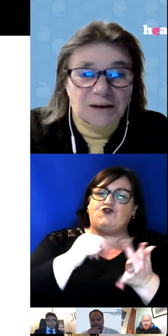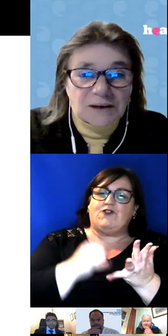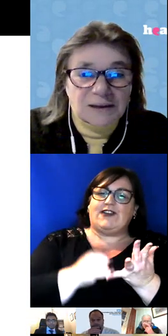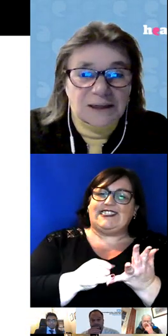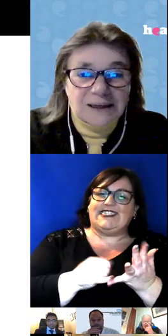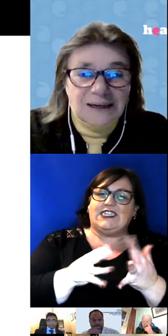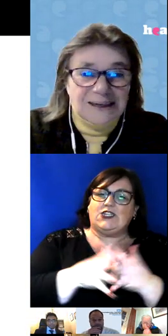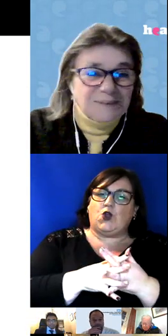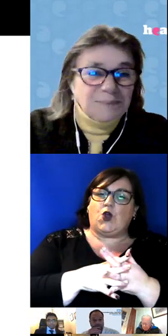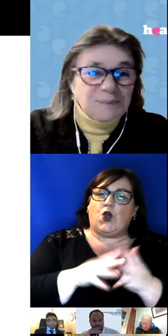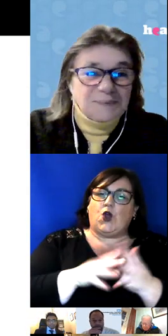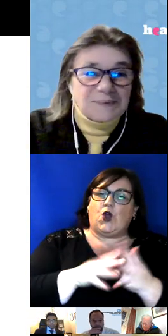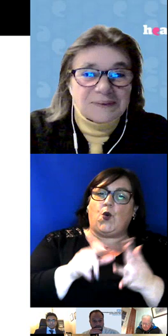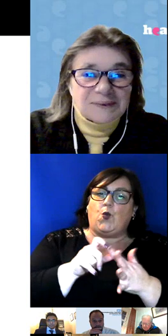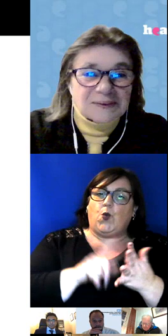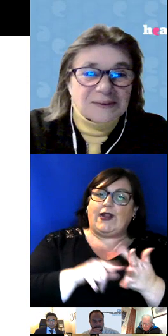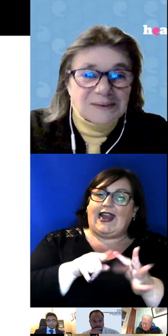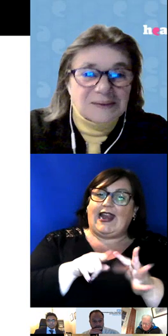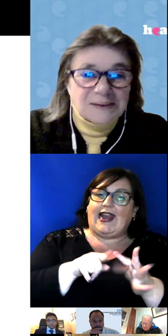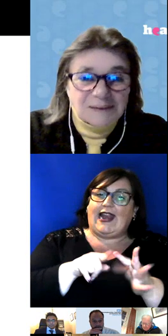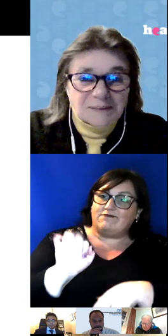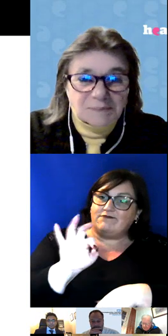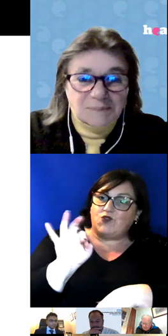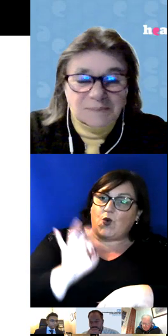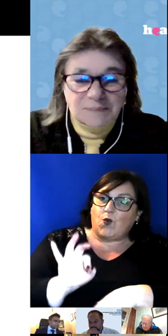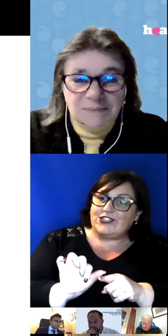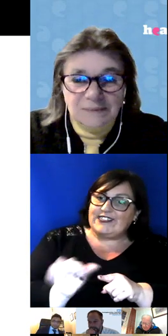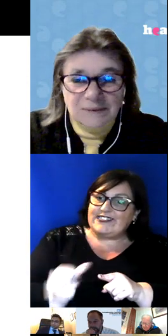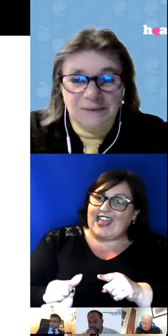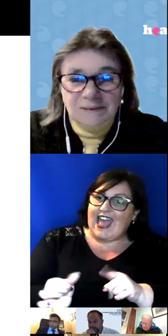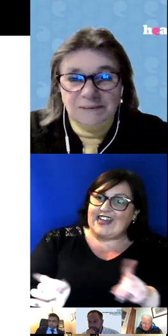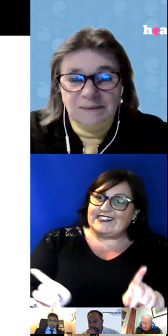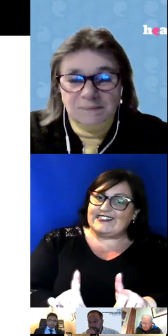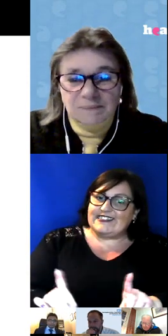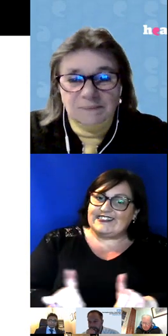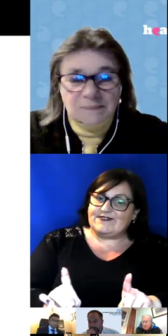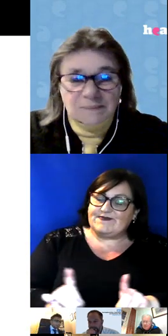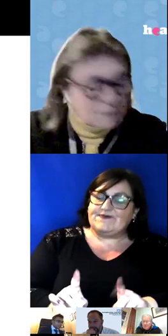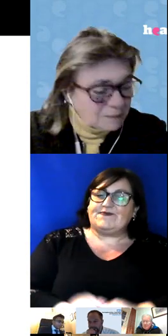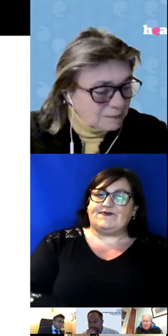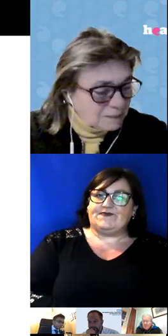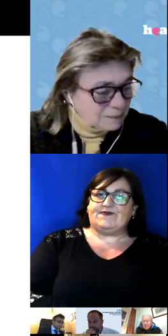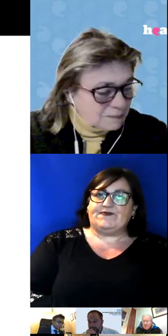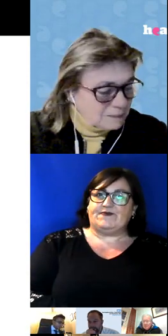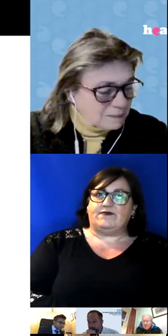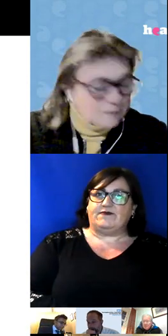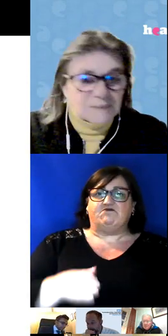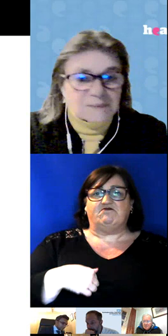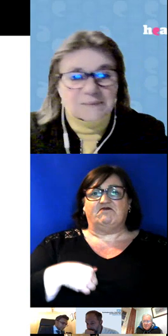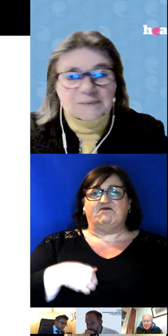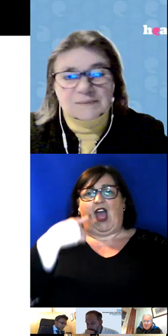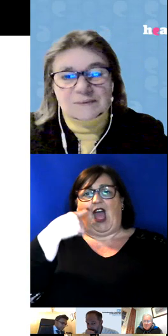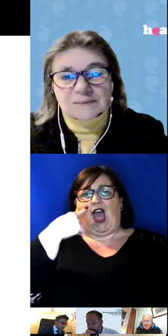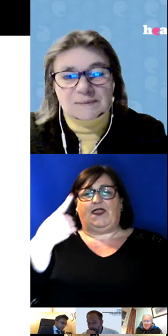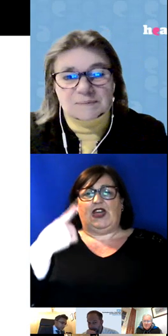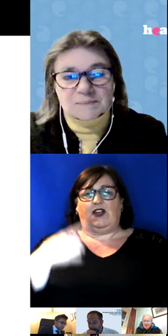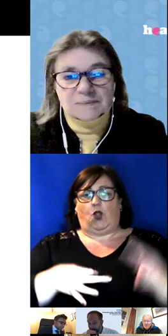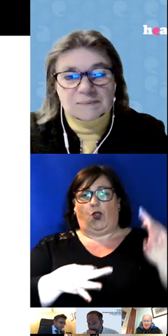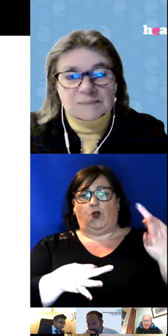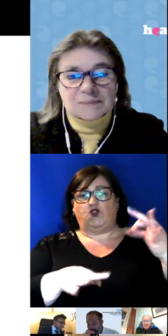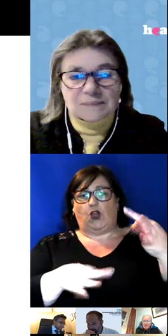Hello. I think the document is quite good, actually. So I'm